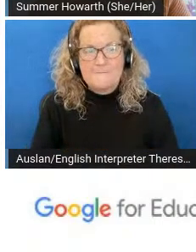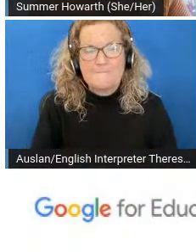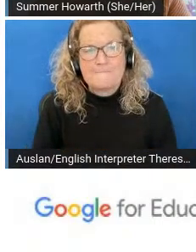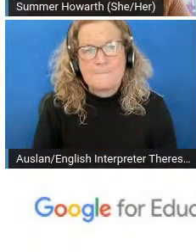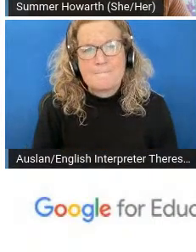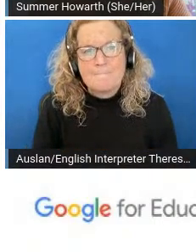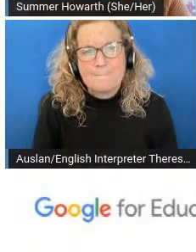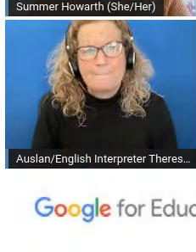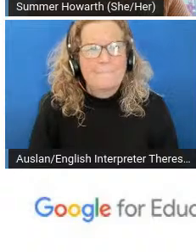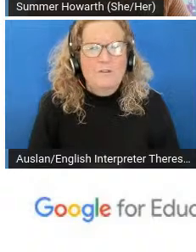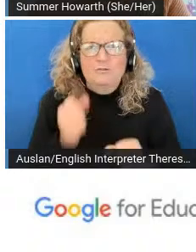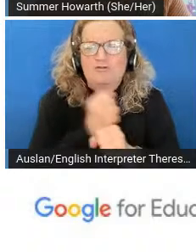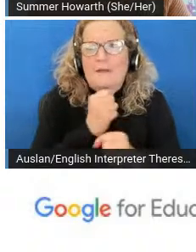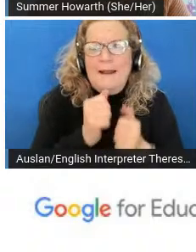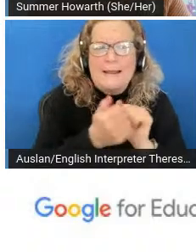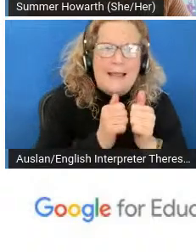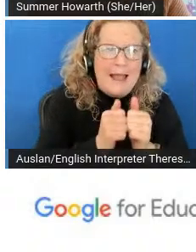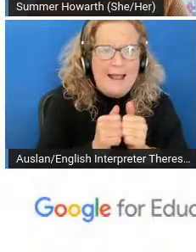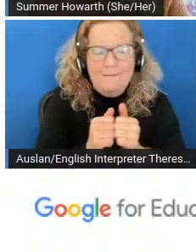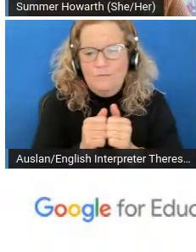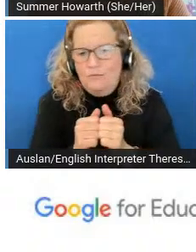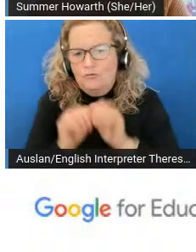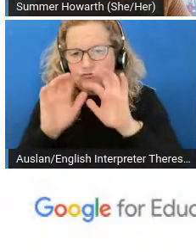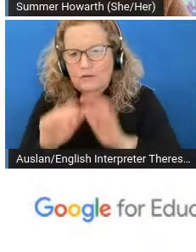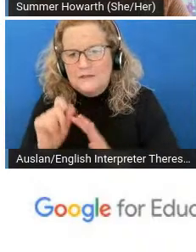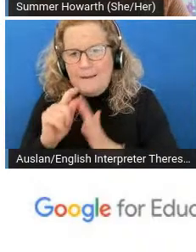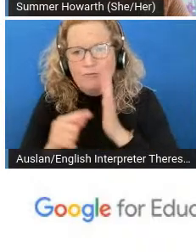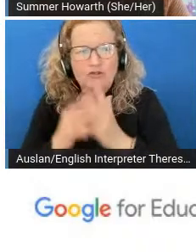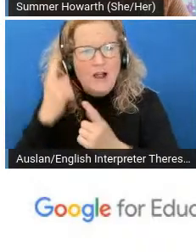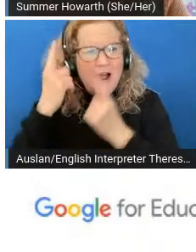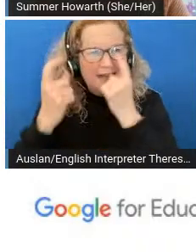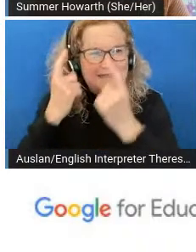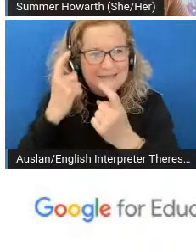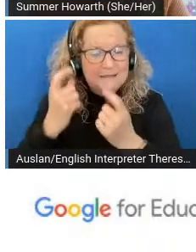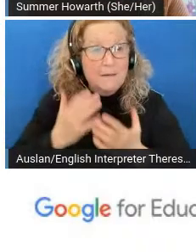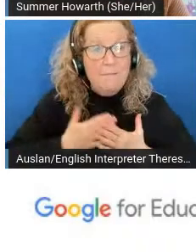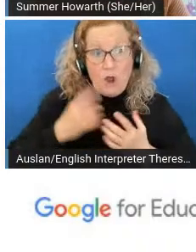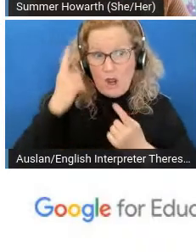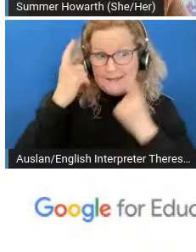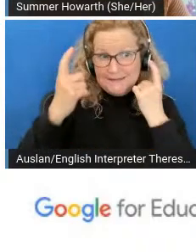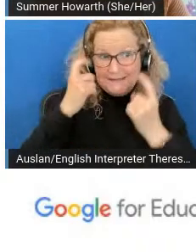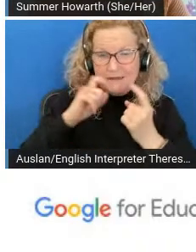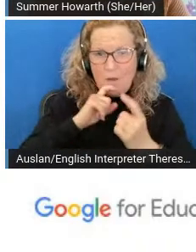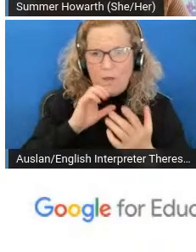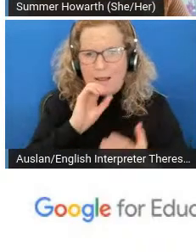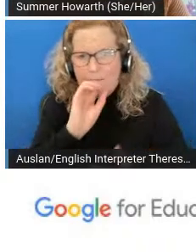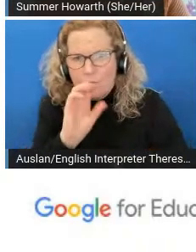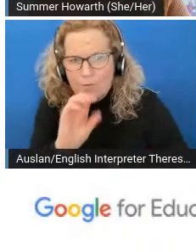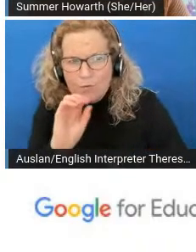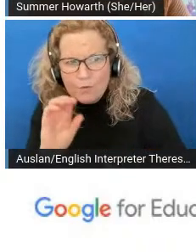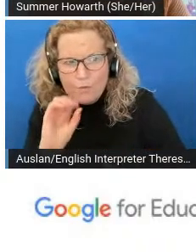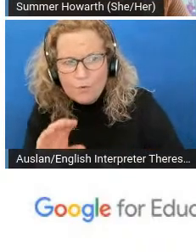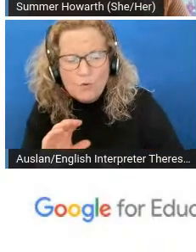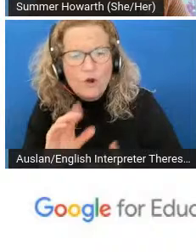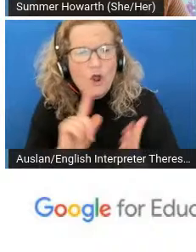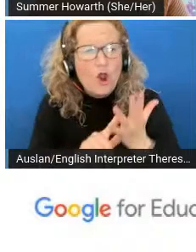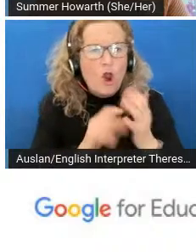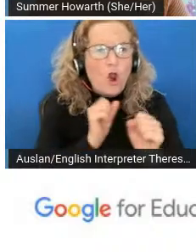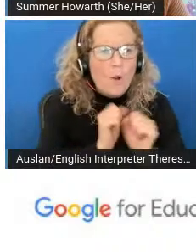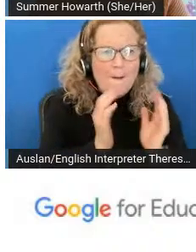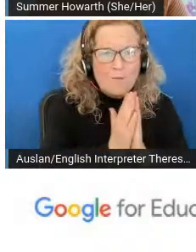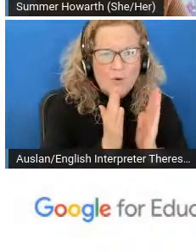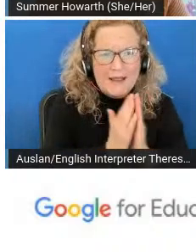to create a game or write down a project idea. So here are my ideas. This is where I'm going to capture them. Here's a logbook